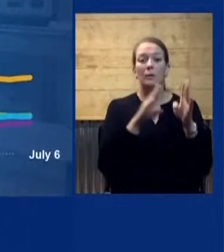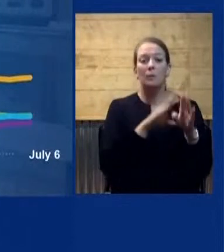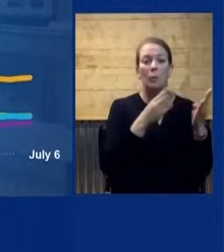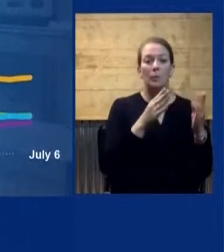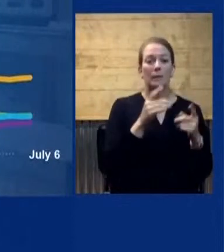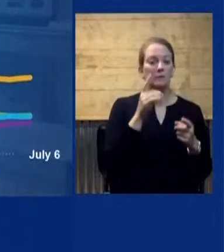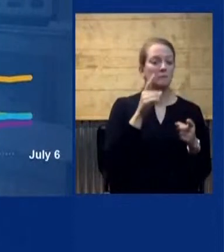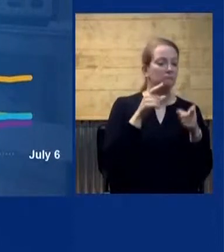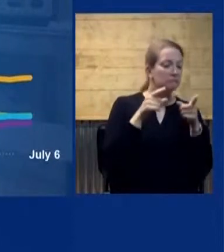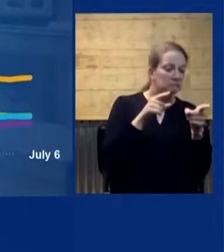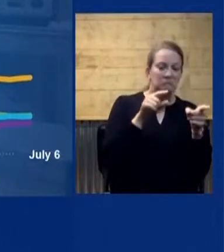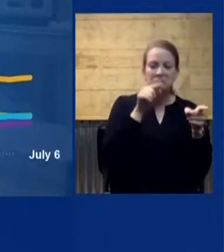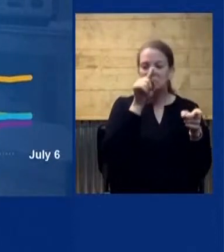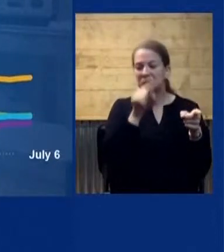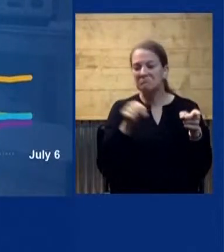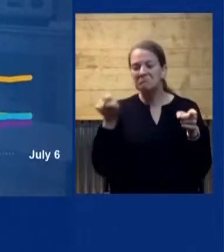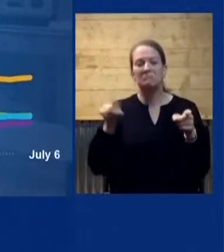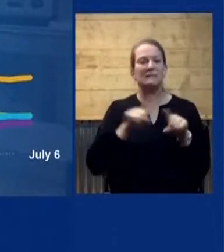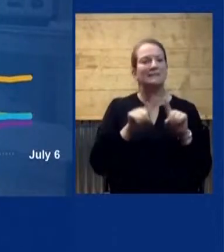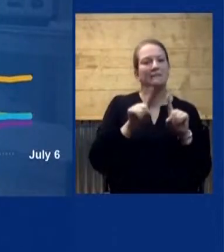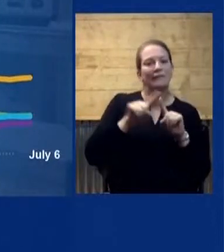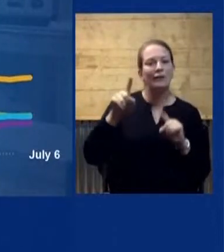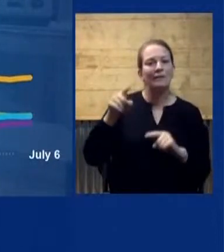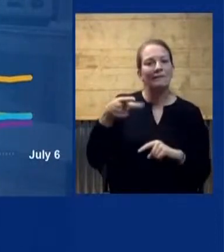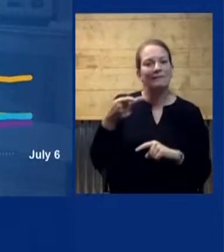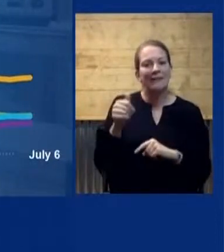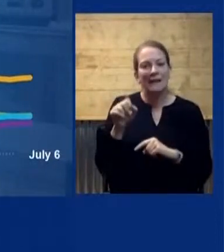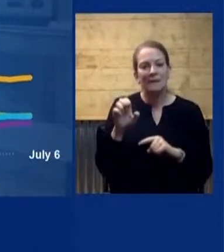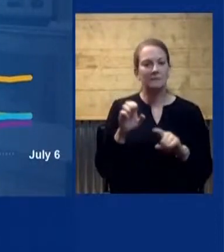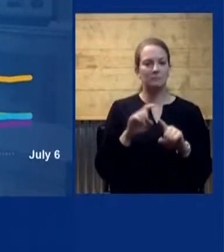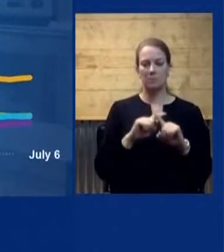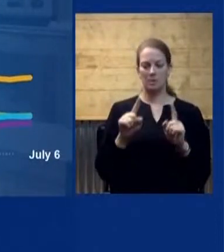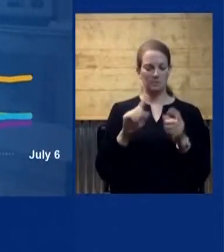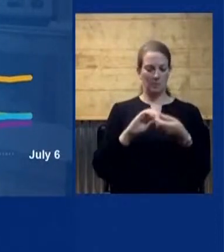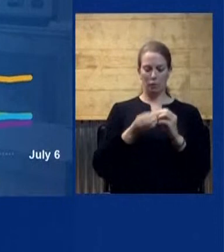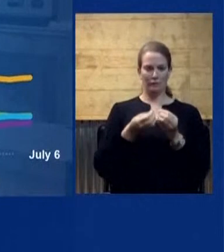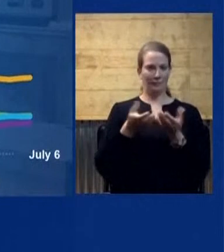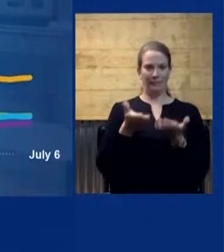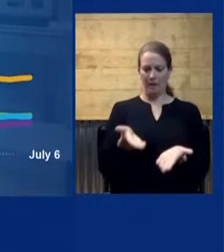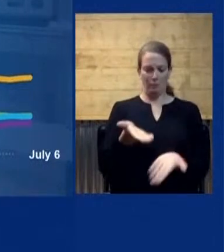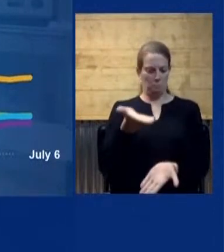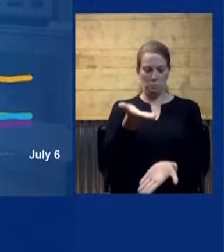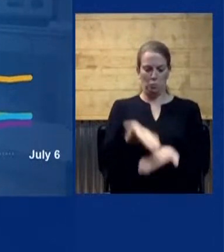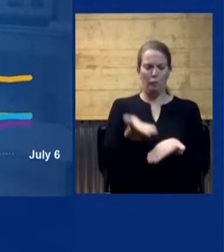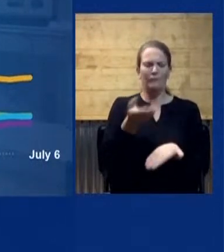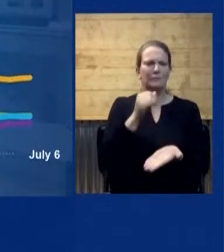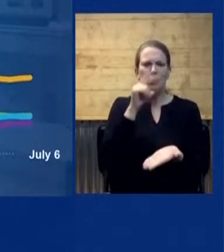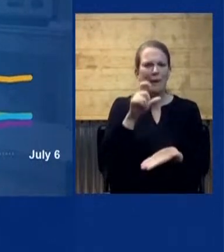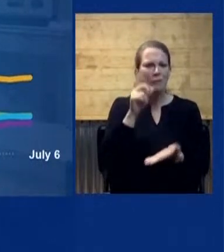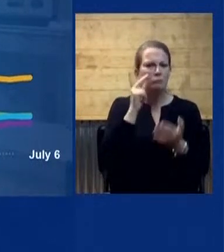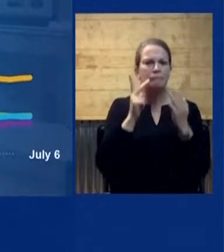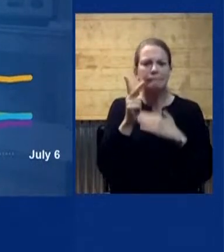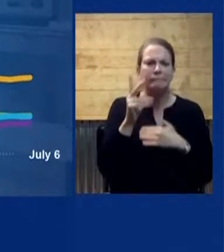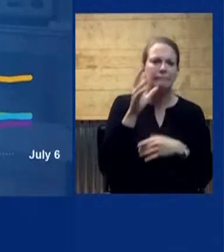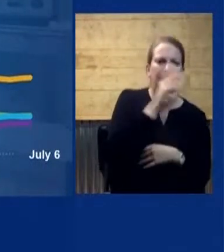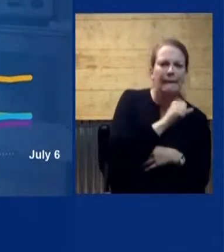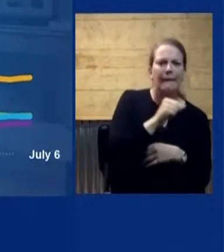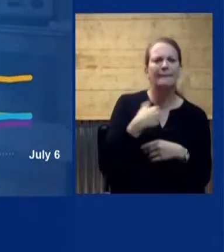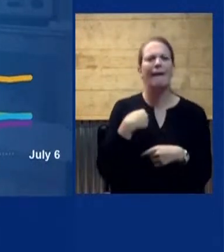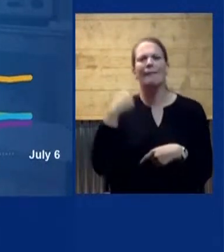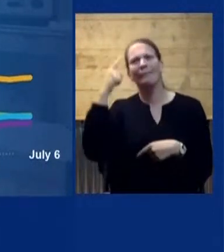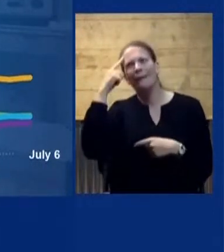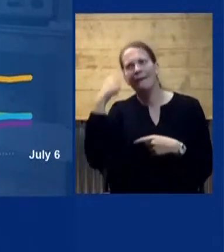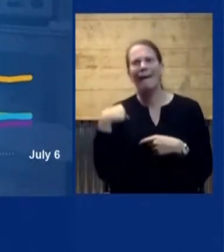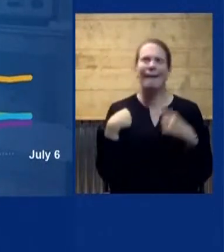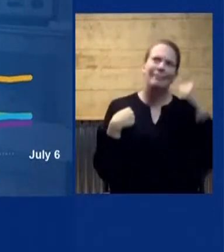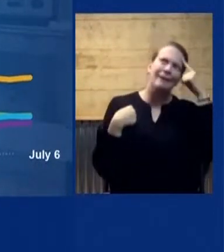phases. But you have numbers. You have proof. You don't have to guess. It's no longer a question of theory. I think this, I believe this,